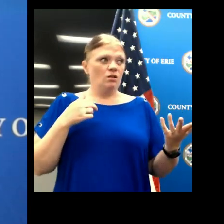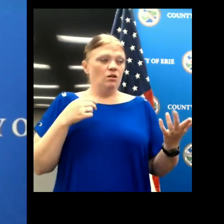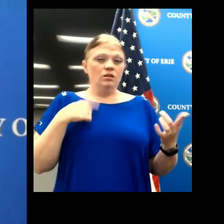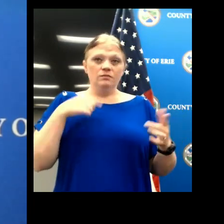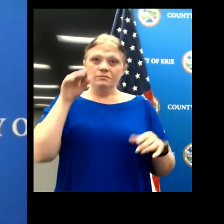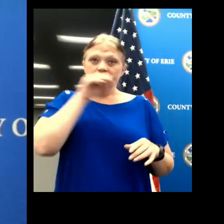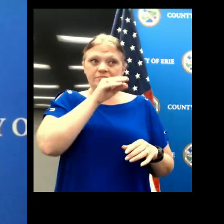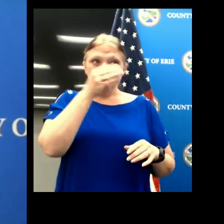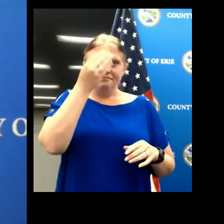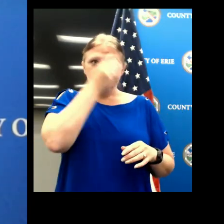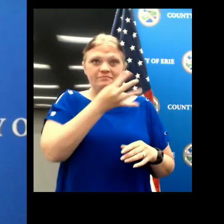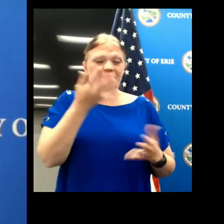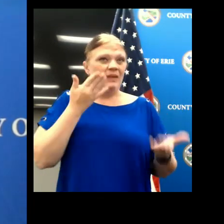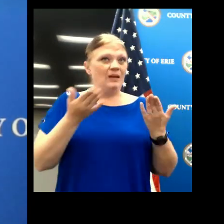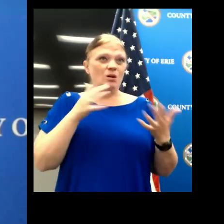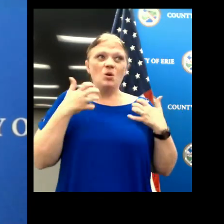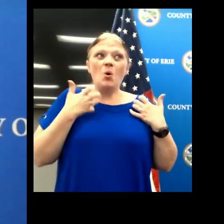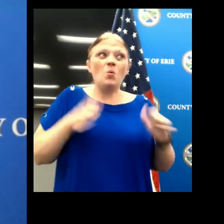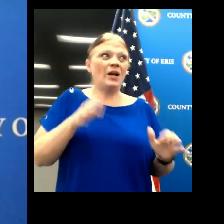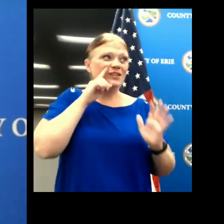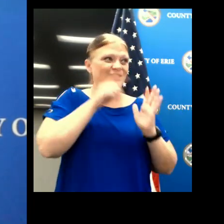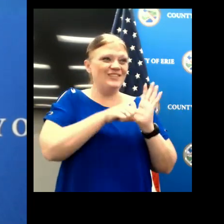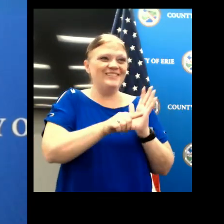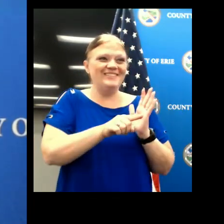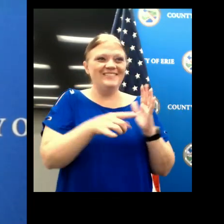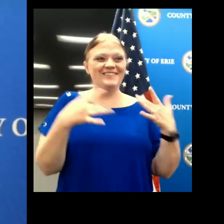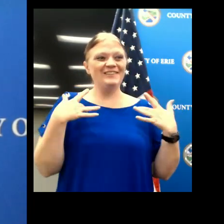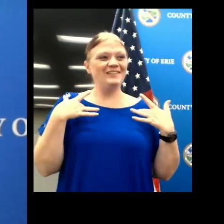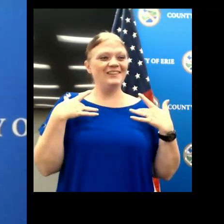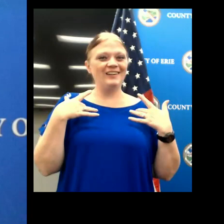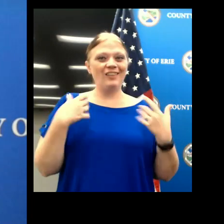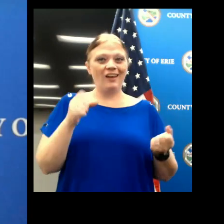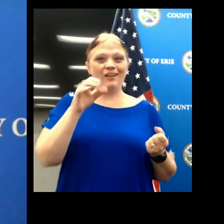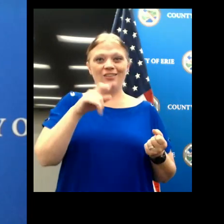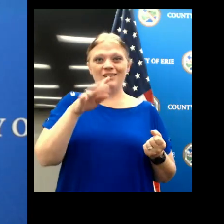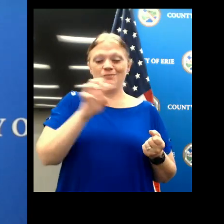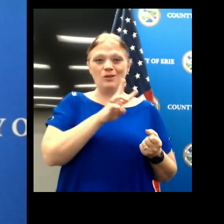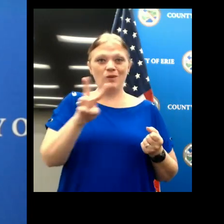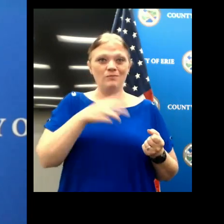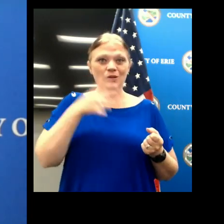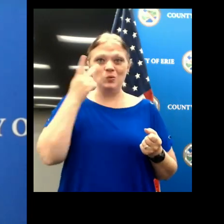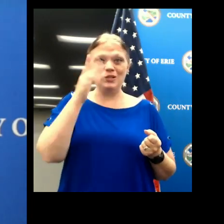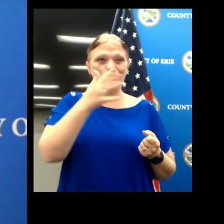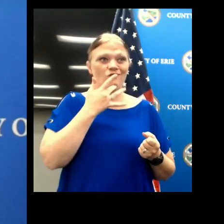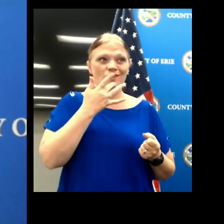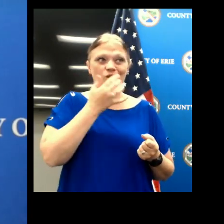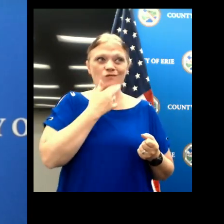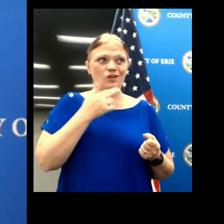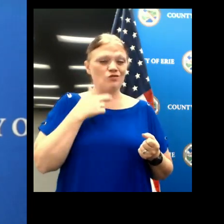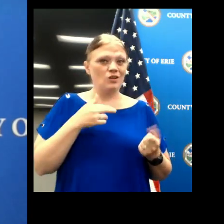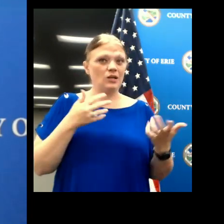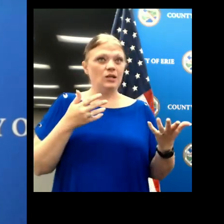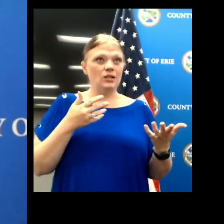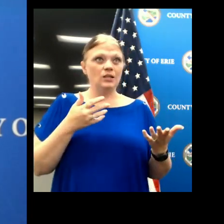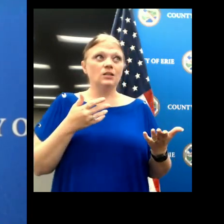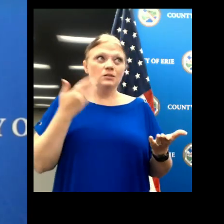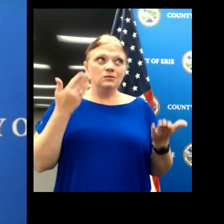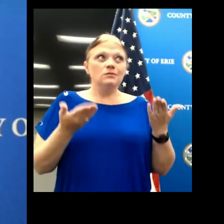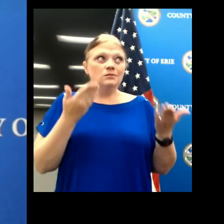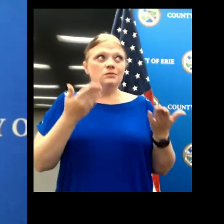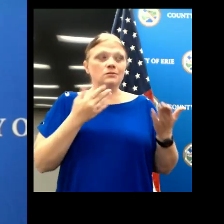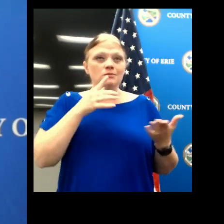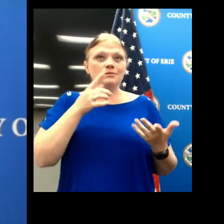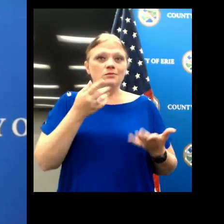people, you may not want to go and check out our Healthy Space site to see your restaurant, because invariably every restaurant has some